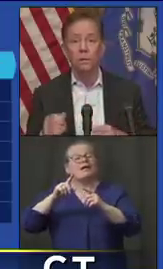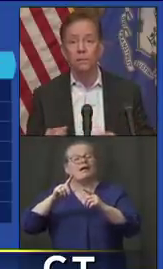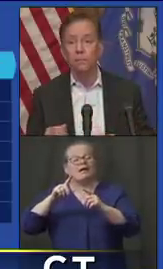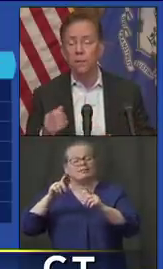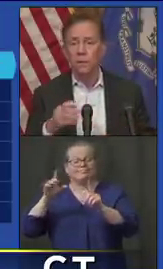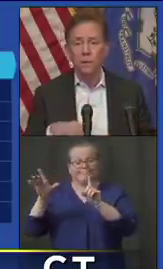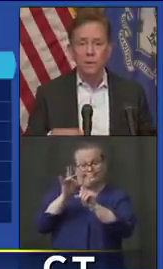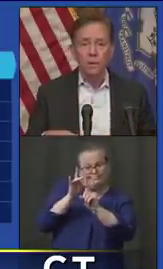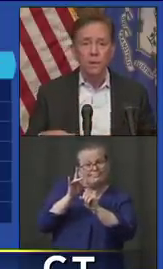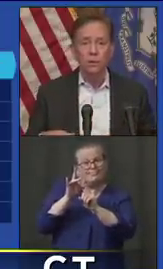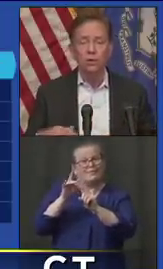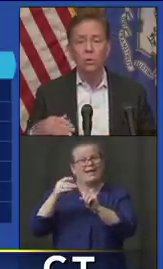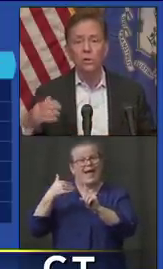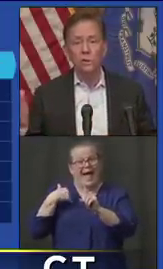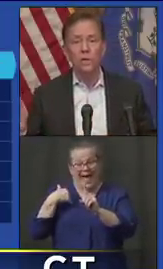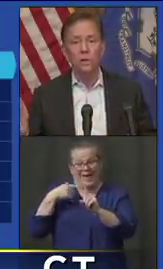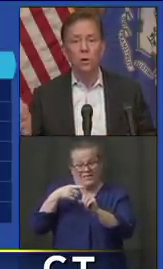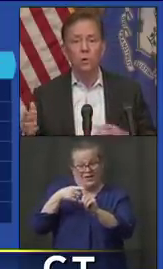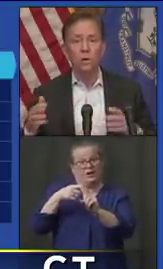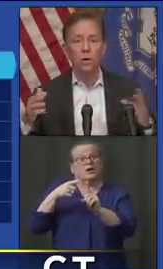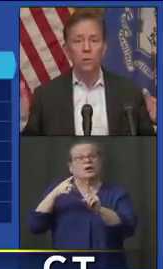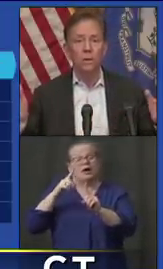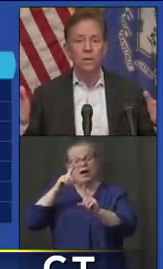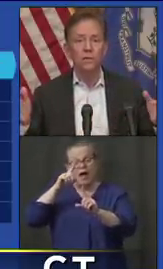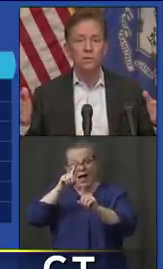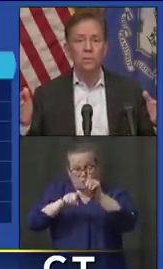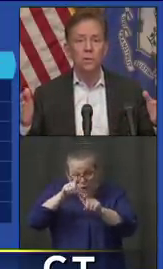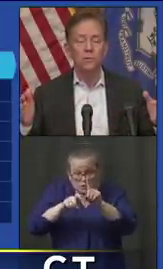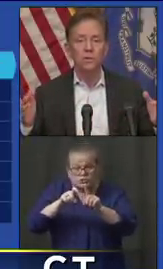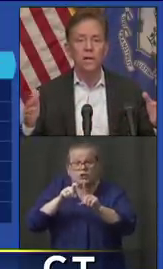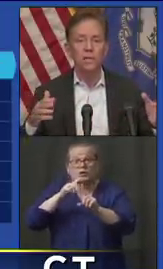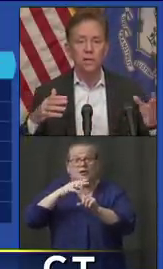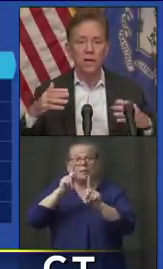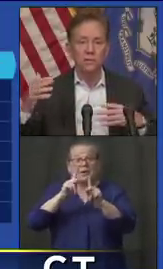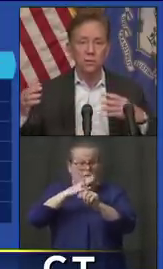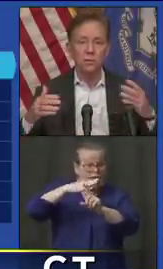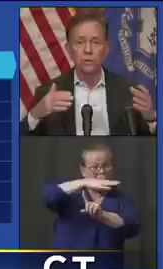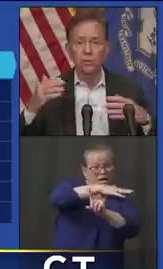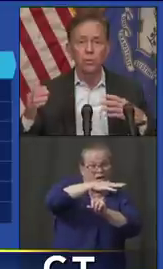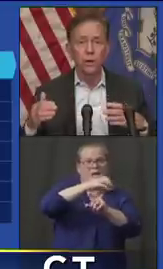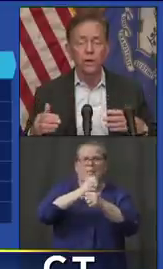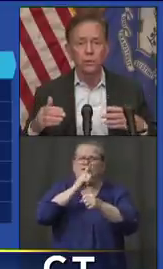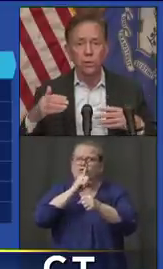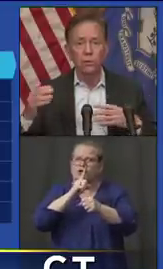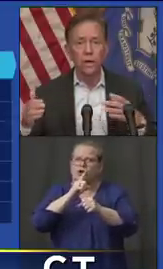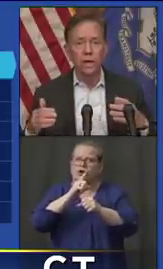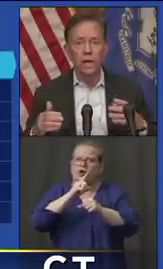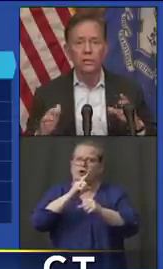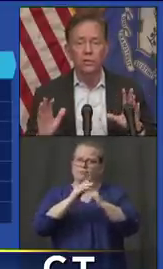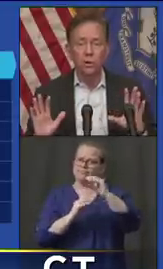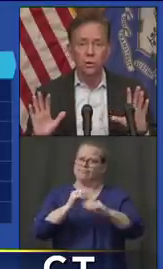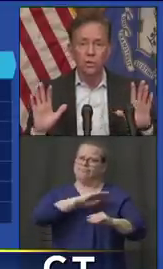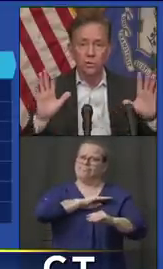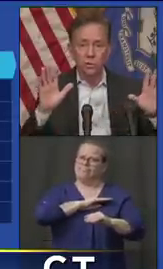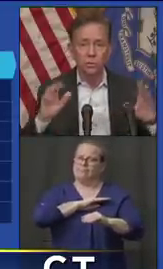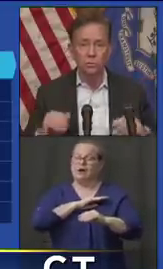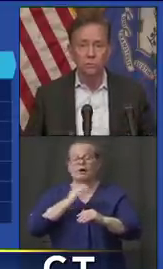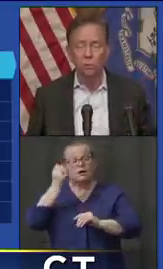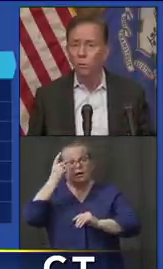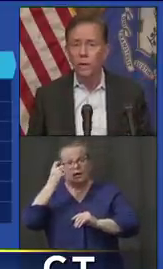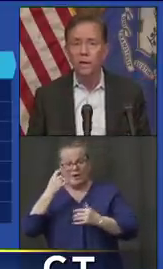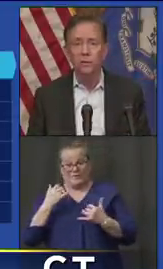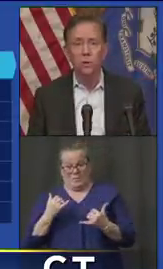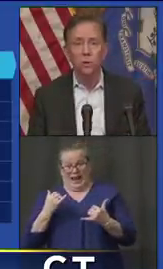in Georgia and Oklahoma and some of those states that have sort of a 2-week, 3-week head start on us in terms